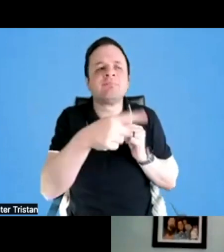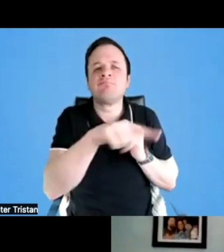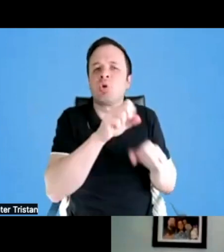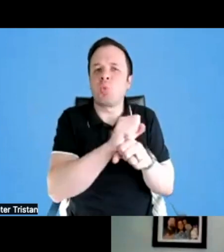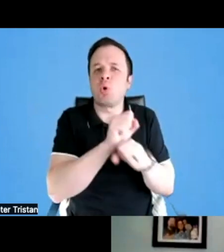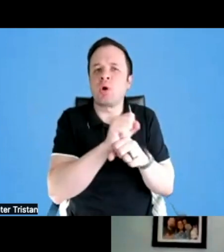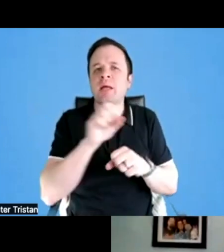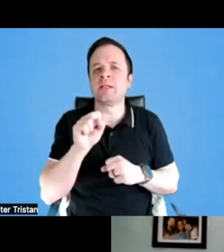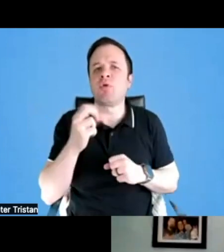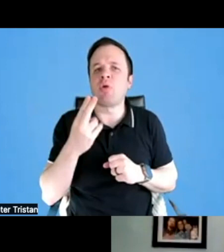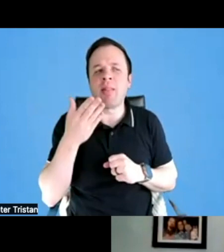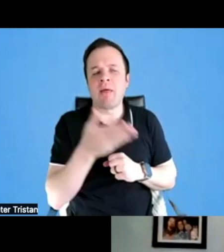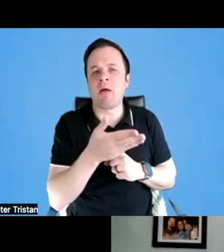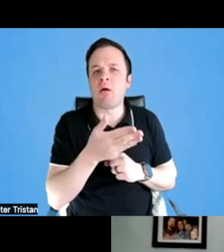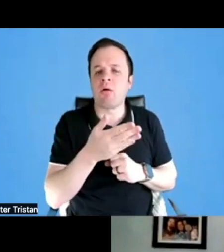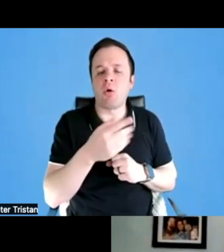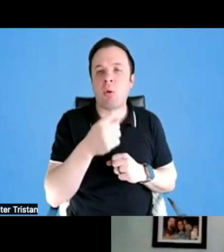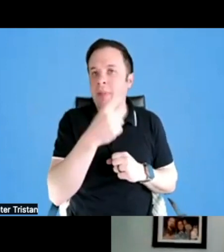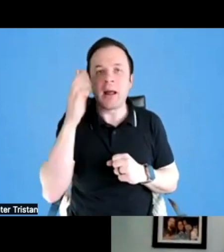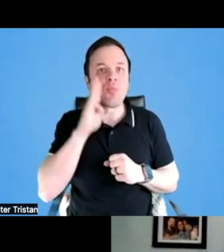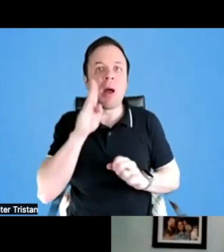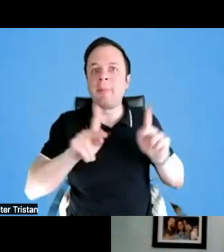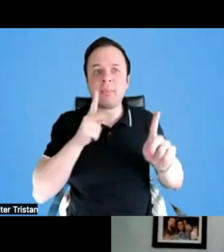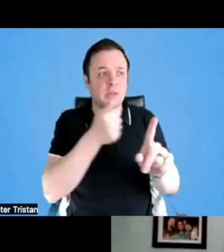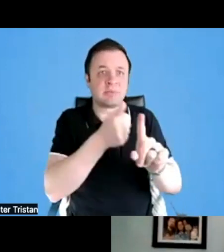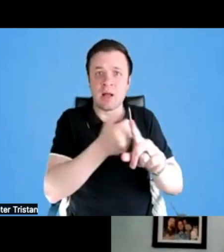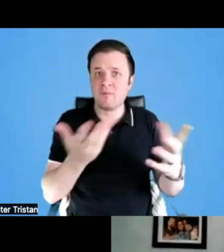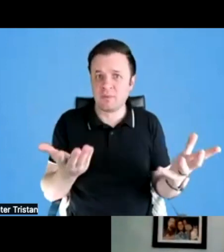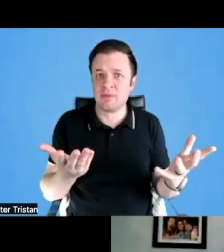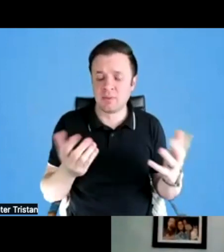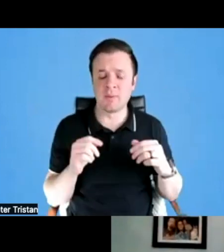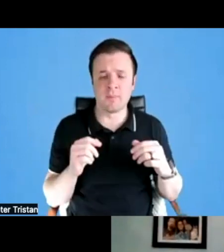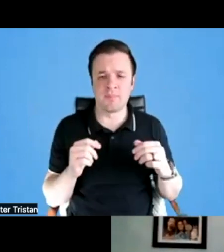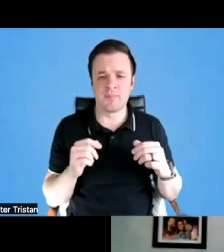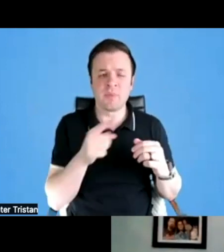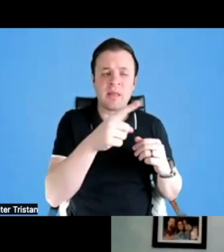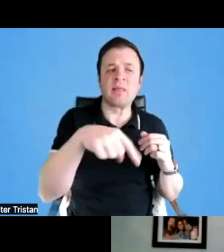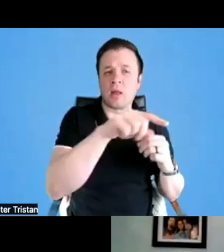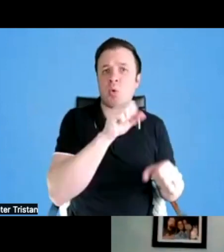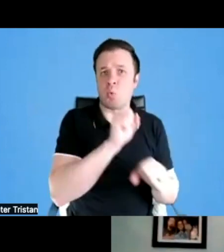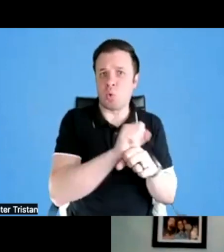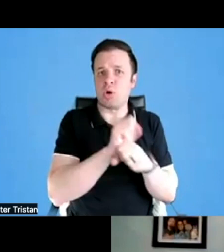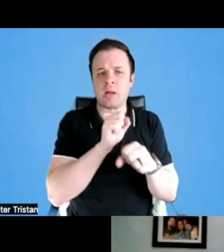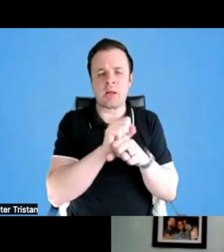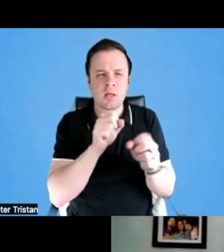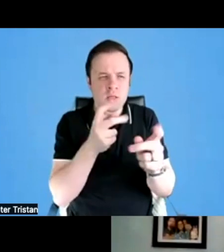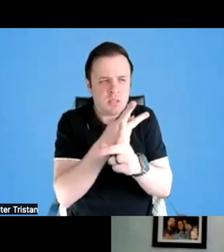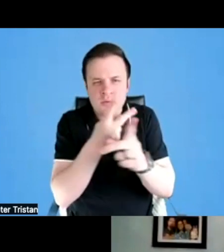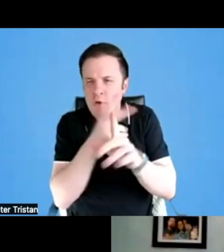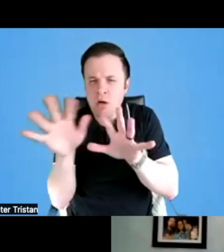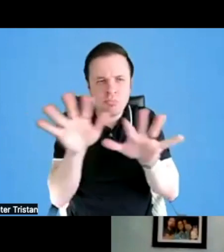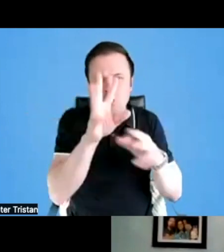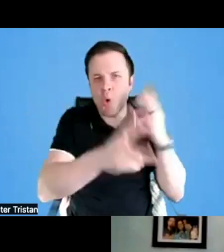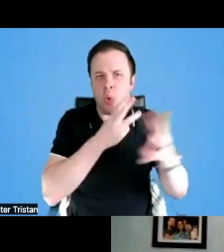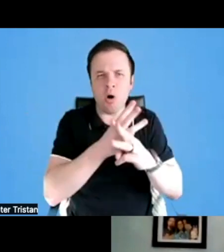Safe Horizon are Black and Brown people themselves. And so they are working and navigating the world with all